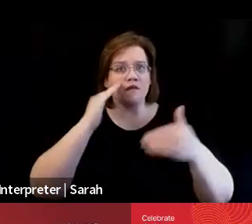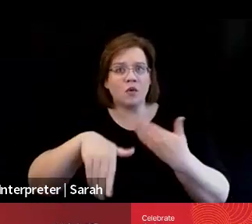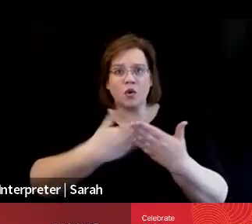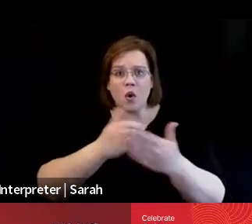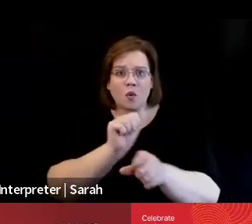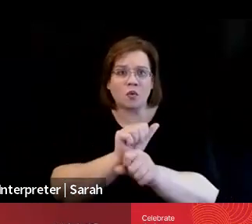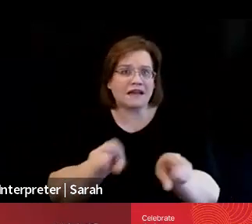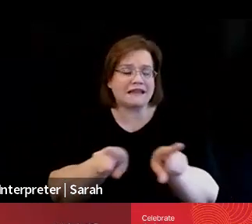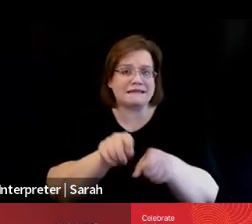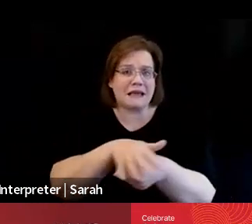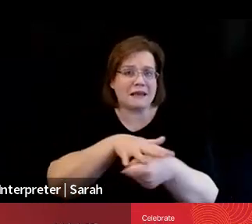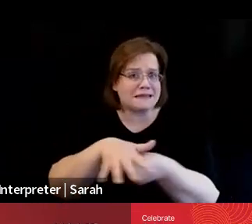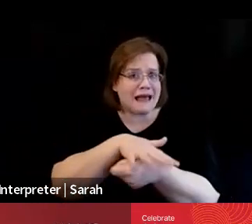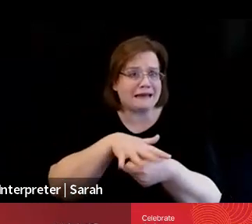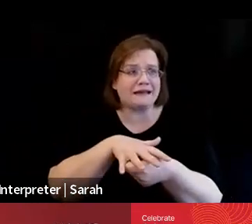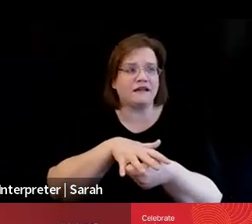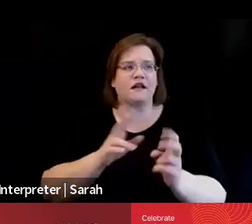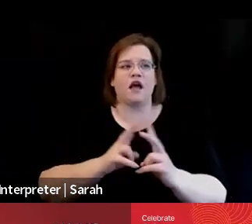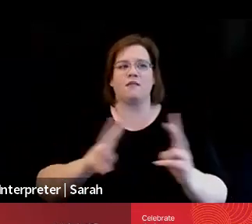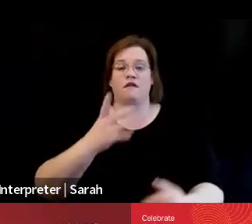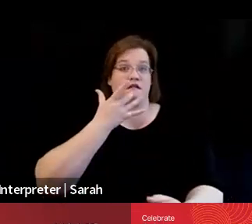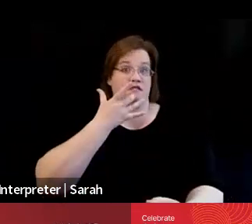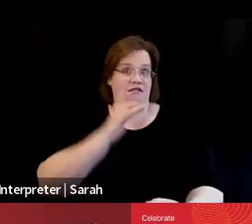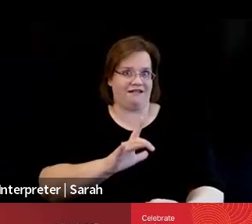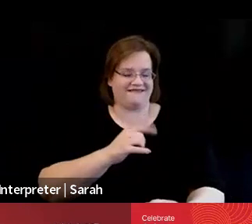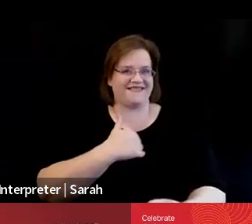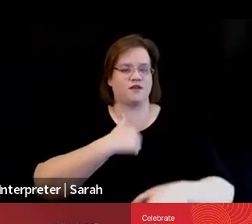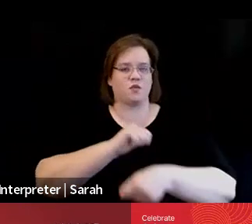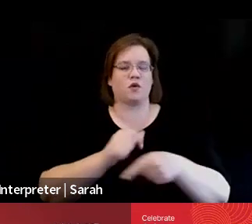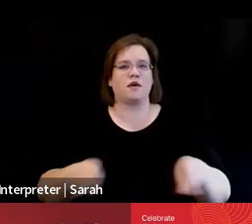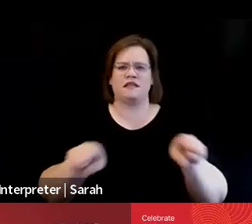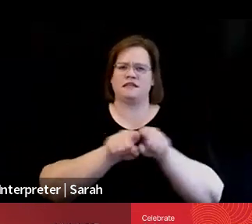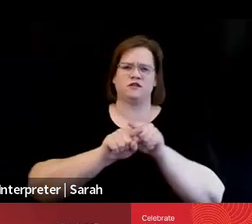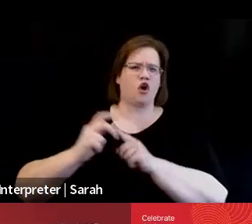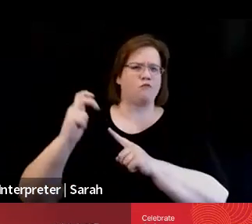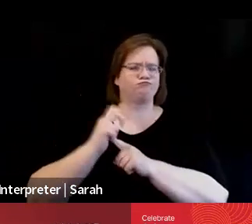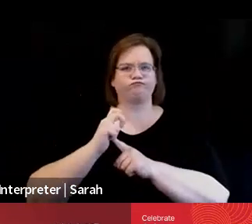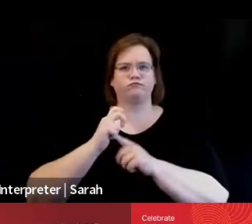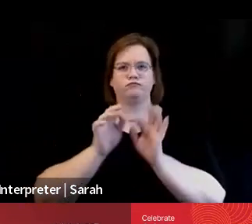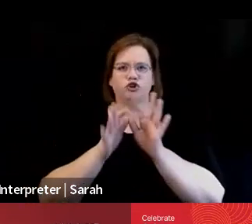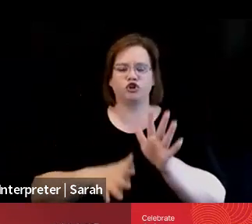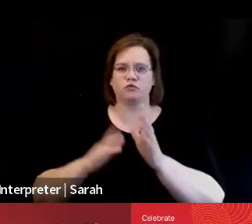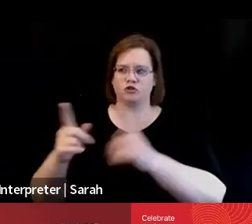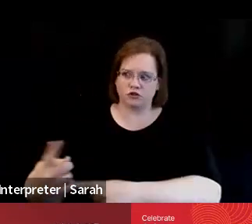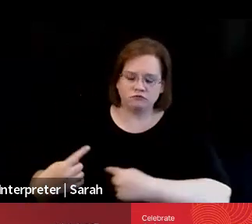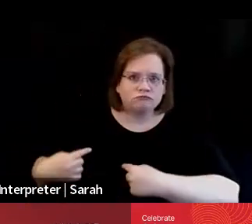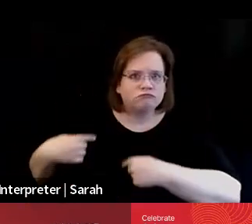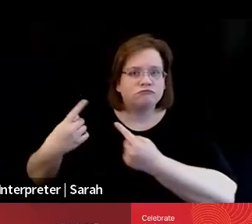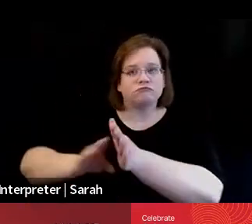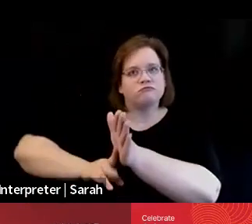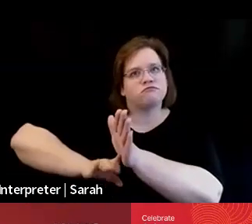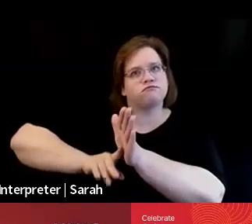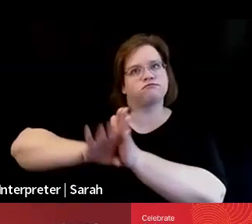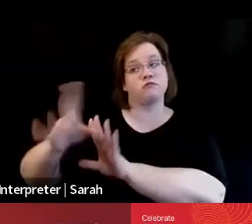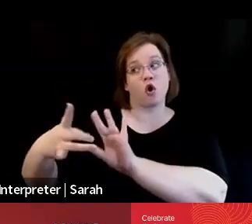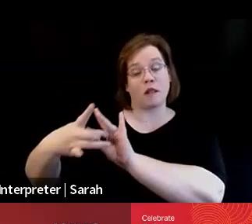same setting. I've been very lucky to kind of work with the same high quality interpreters over time and develop relationships with them. And so